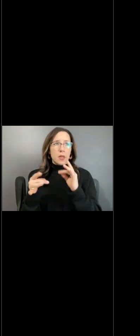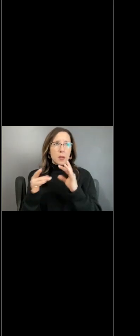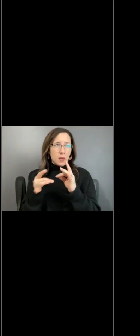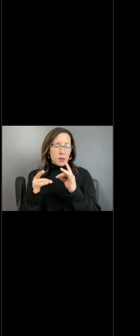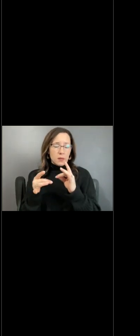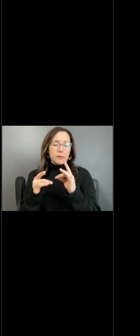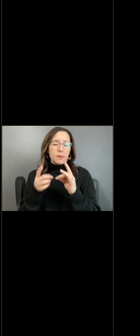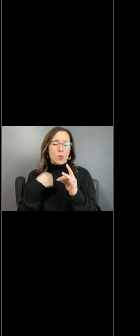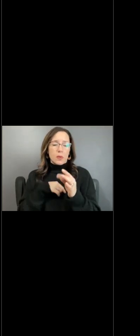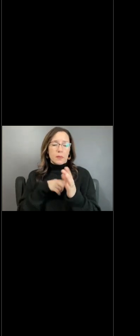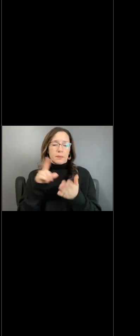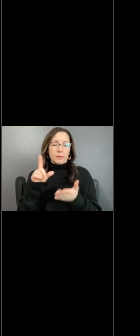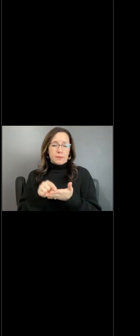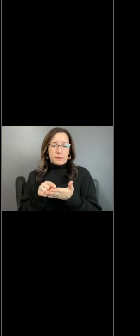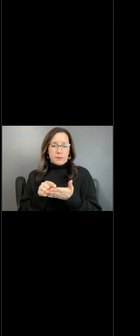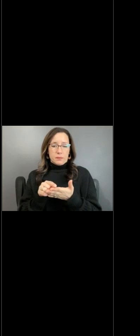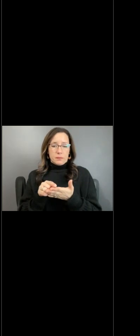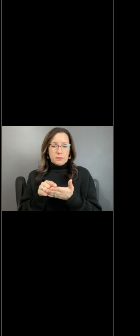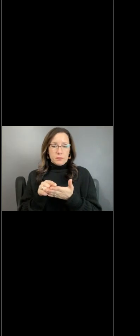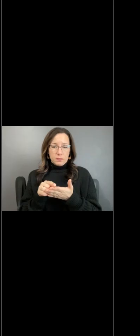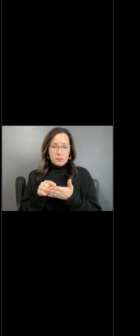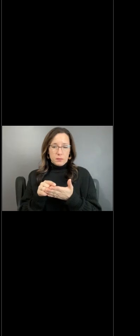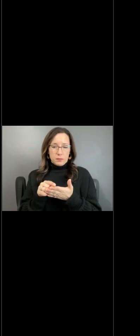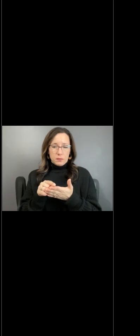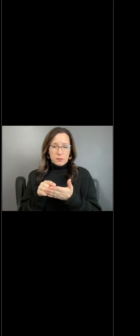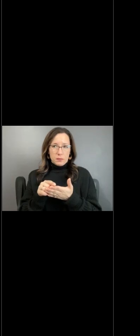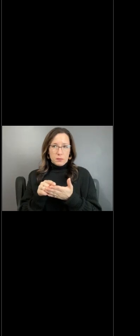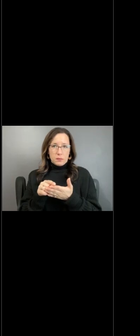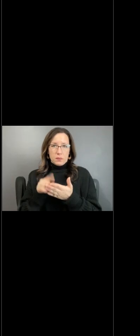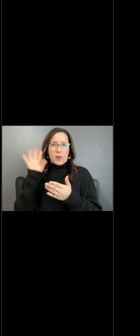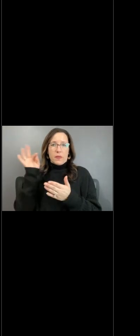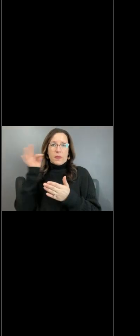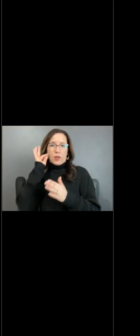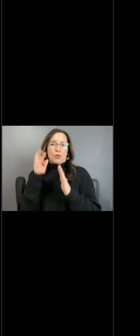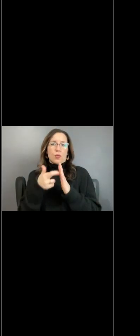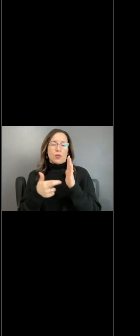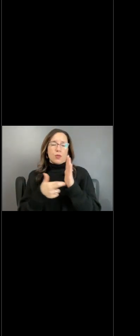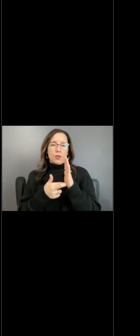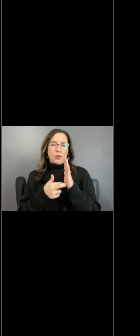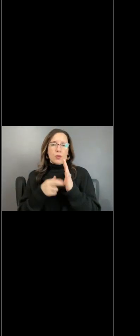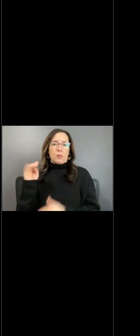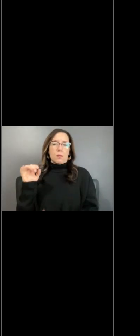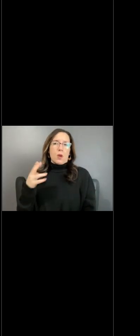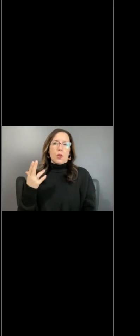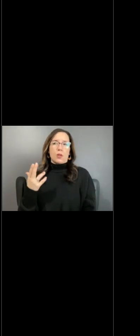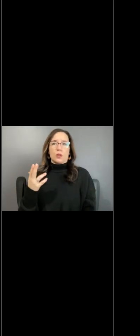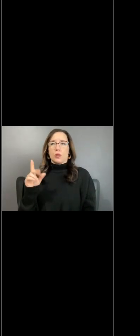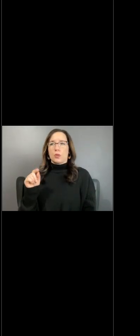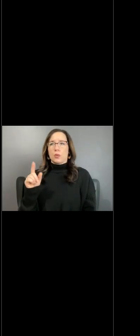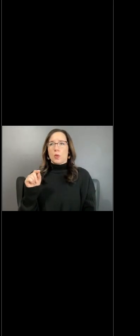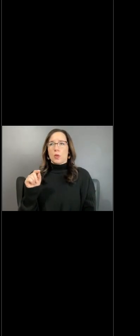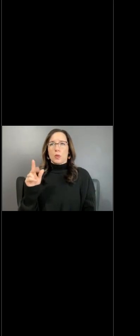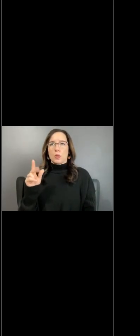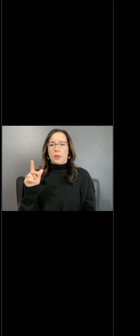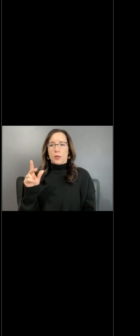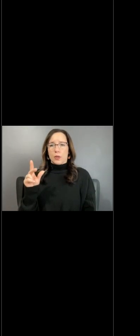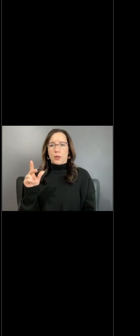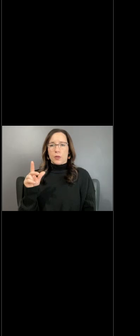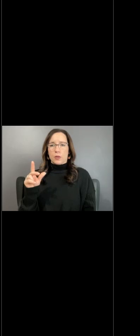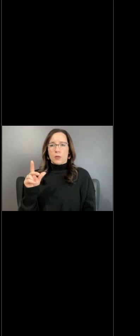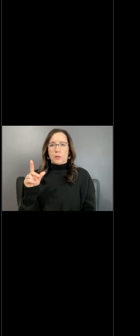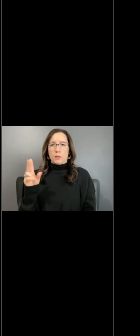HUD published in the Federal Register on March the 23rd,